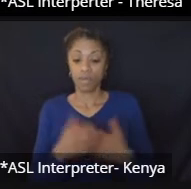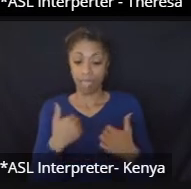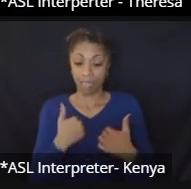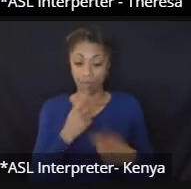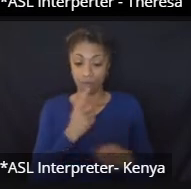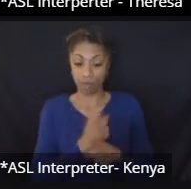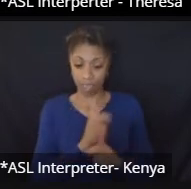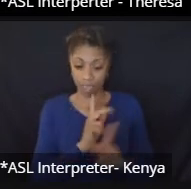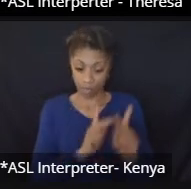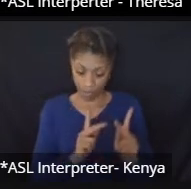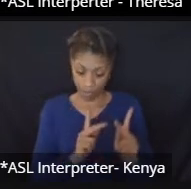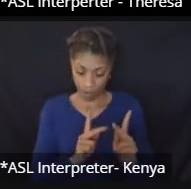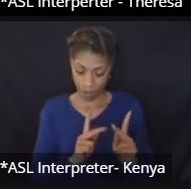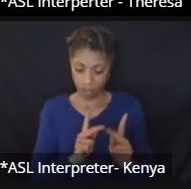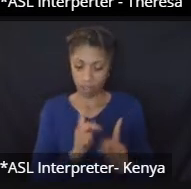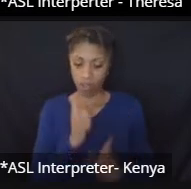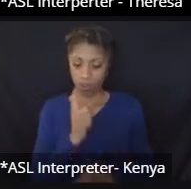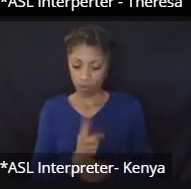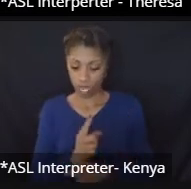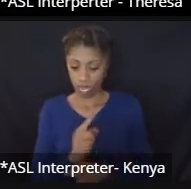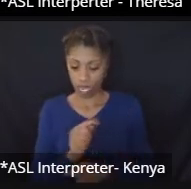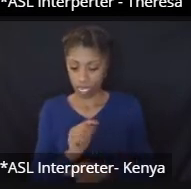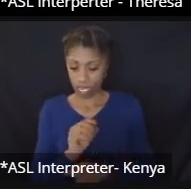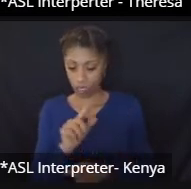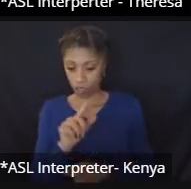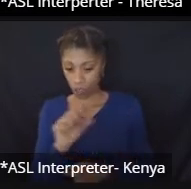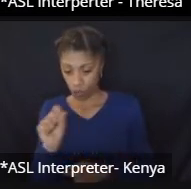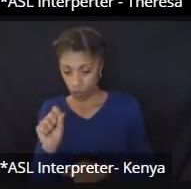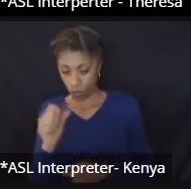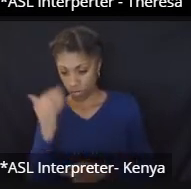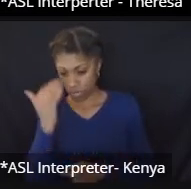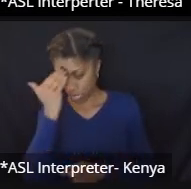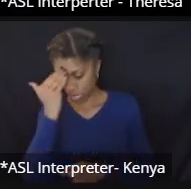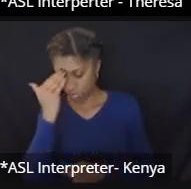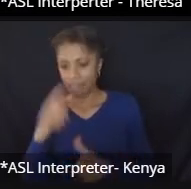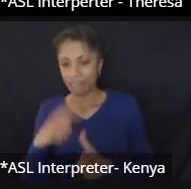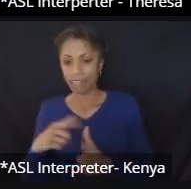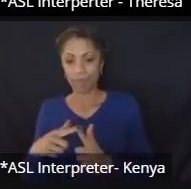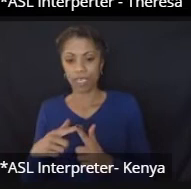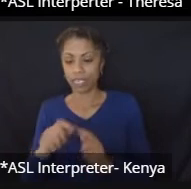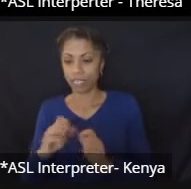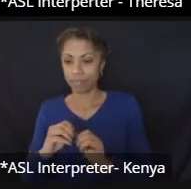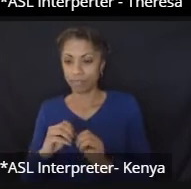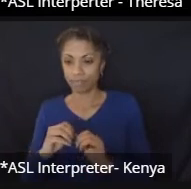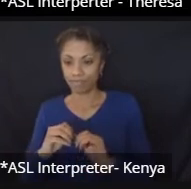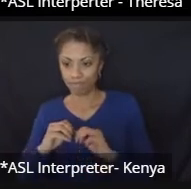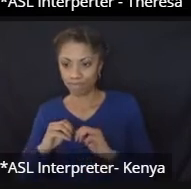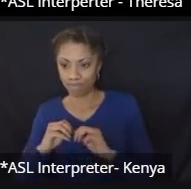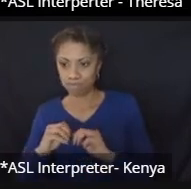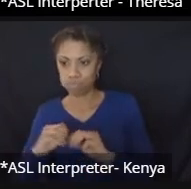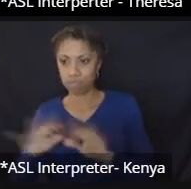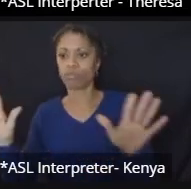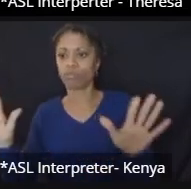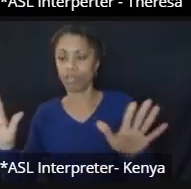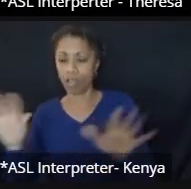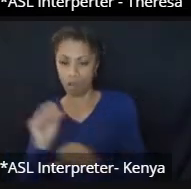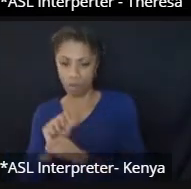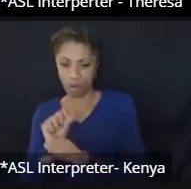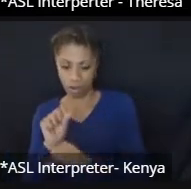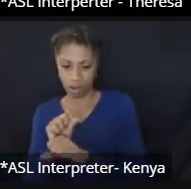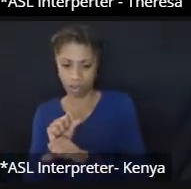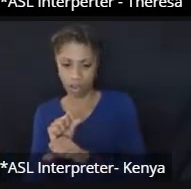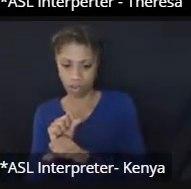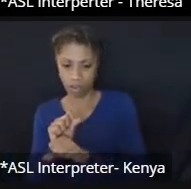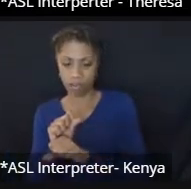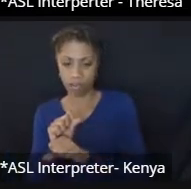tools and the knowledge that they need, then it's all about optimizing our work. And that's where the perspective of internal processes